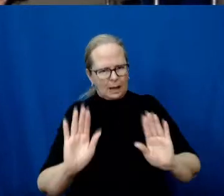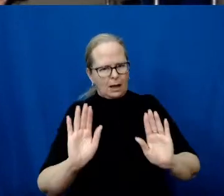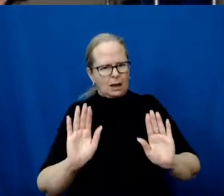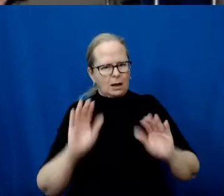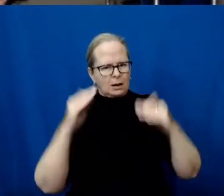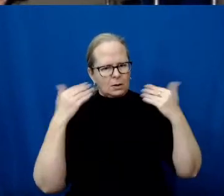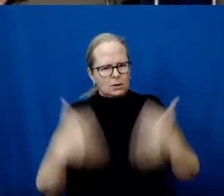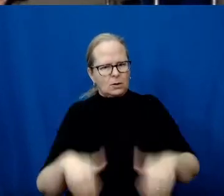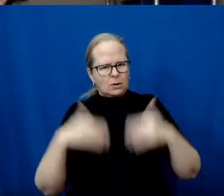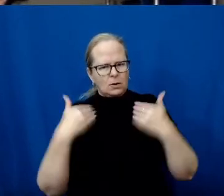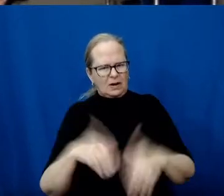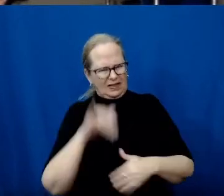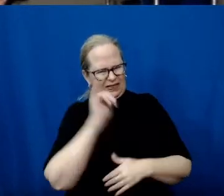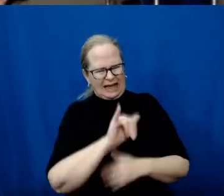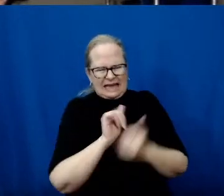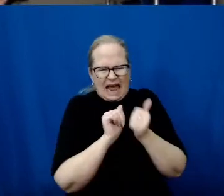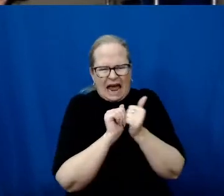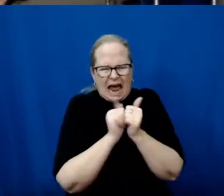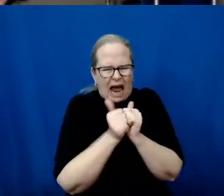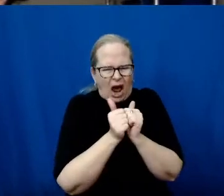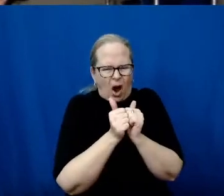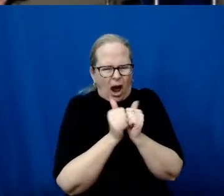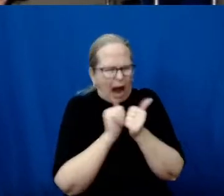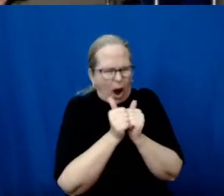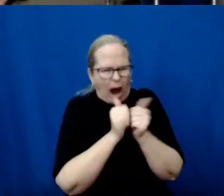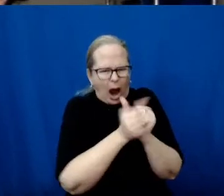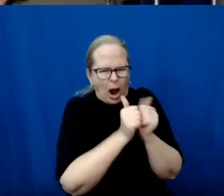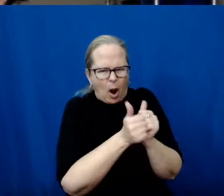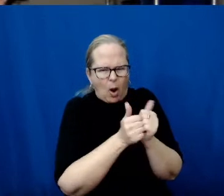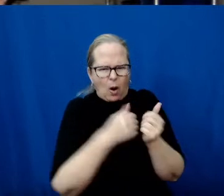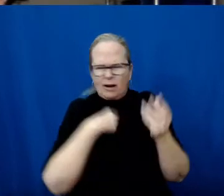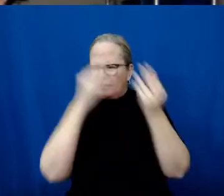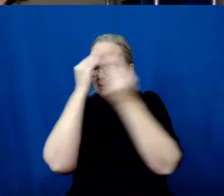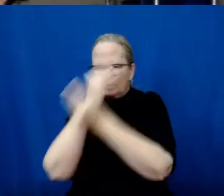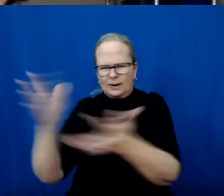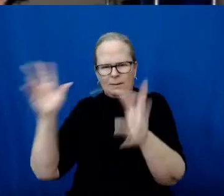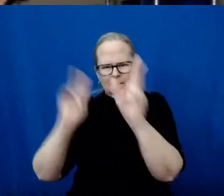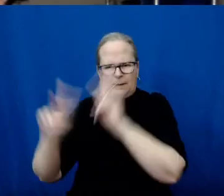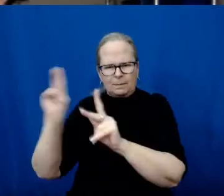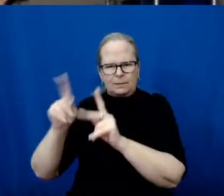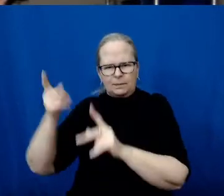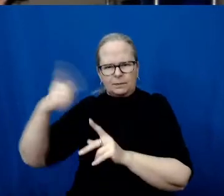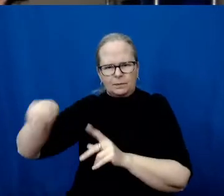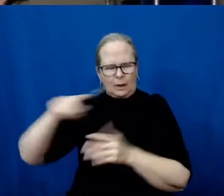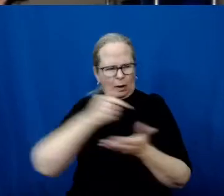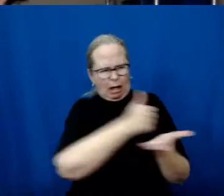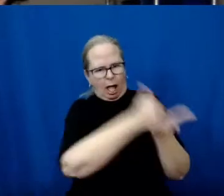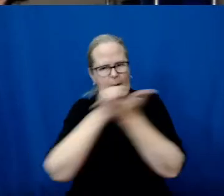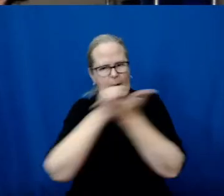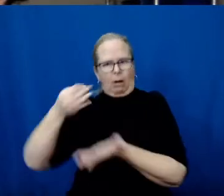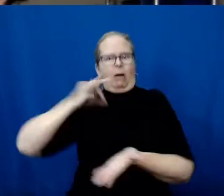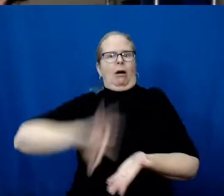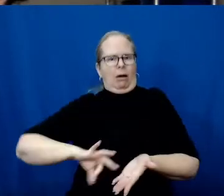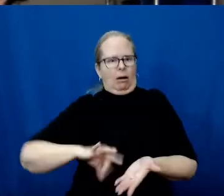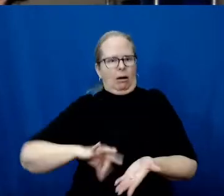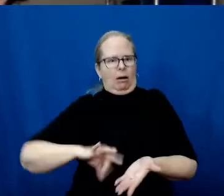will be able to gain so much from. Now, before we move, oh, no,